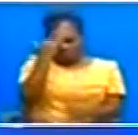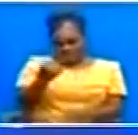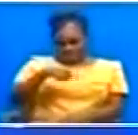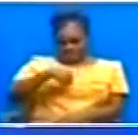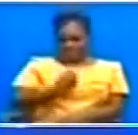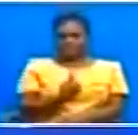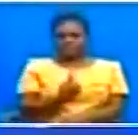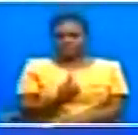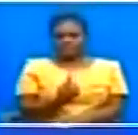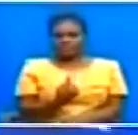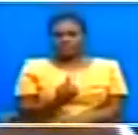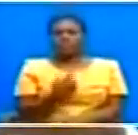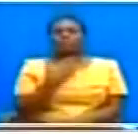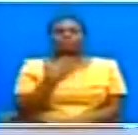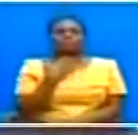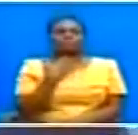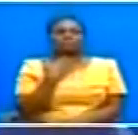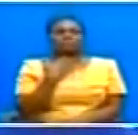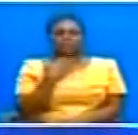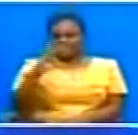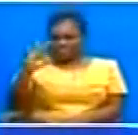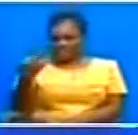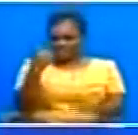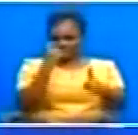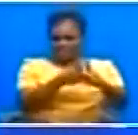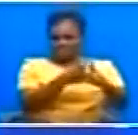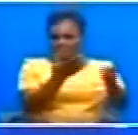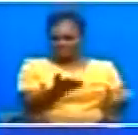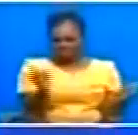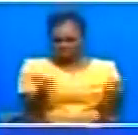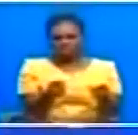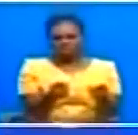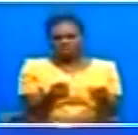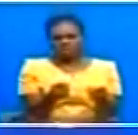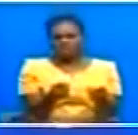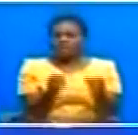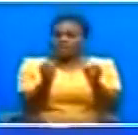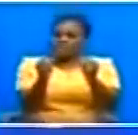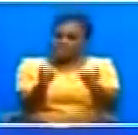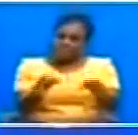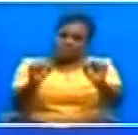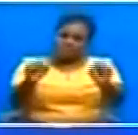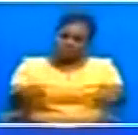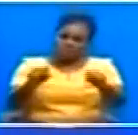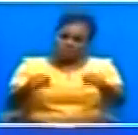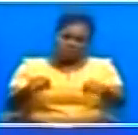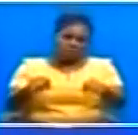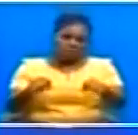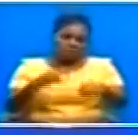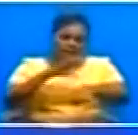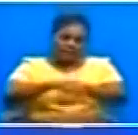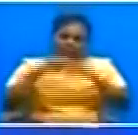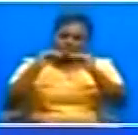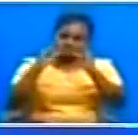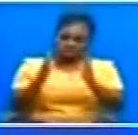nilikuwa nataka say this is a third term ni fupi sana. So kama tungeza kupata walimu wetu wangetufundisha